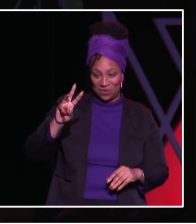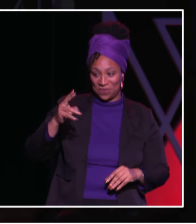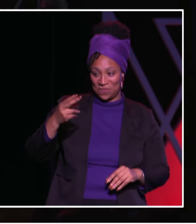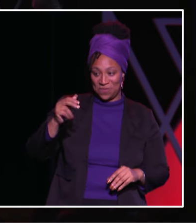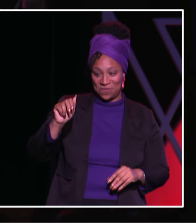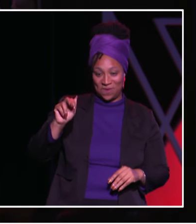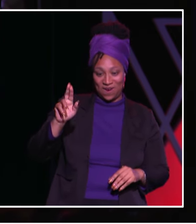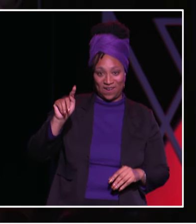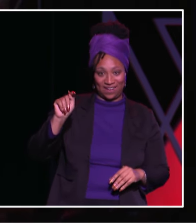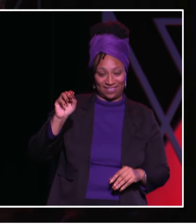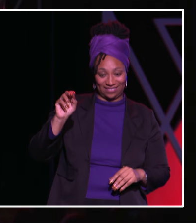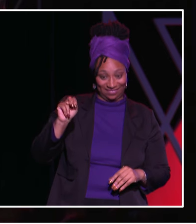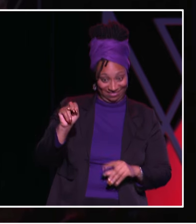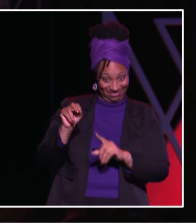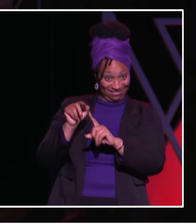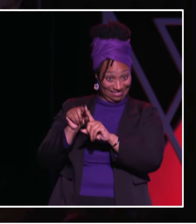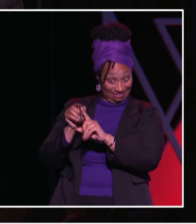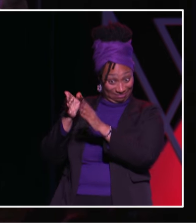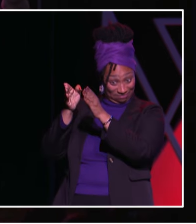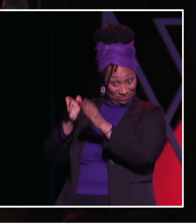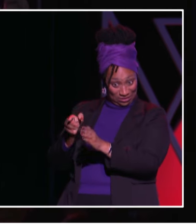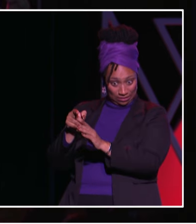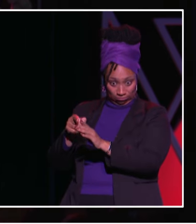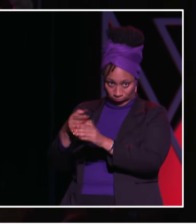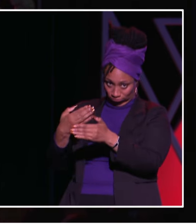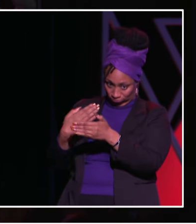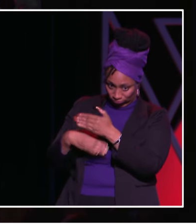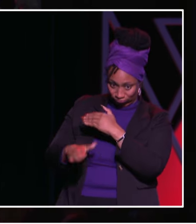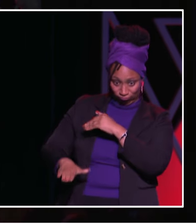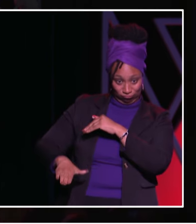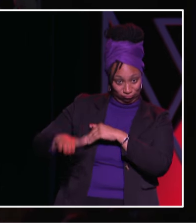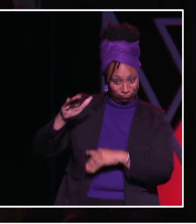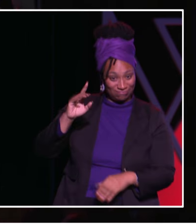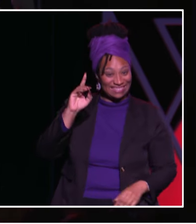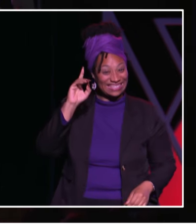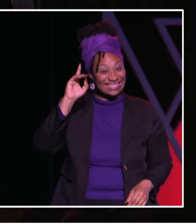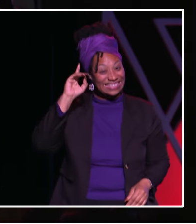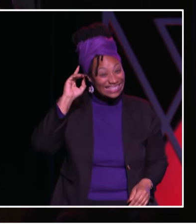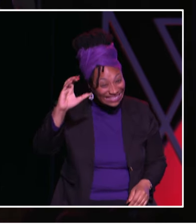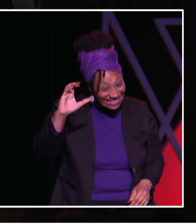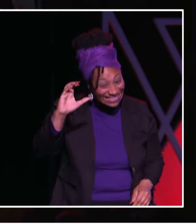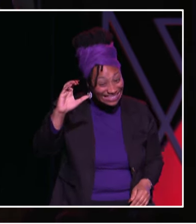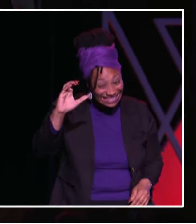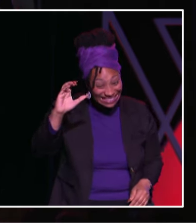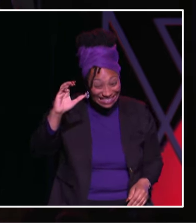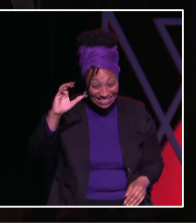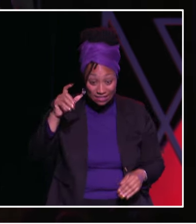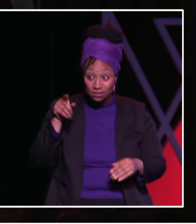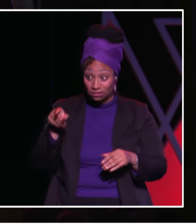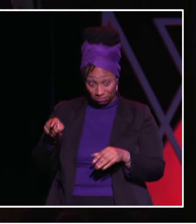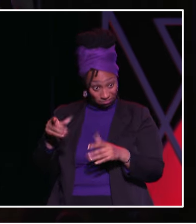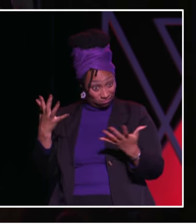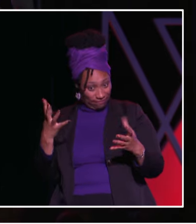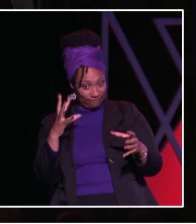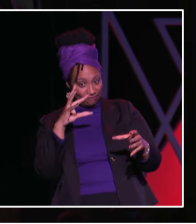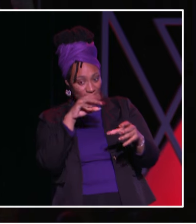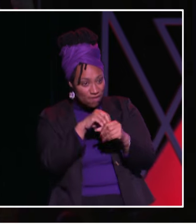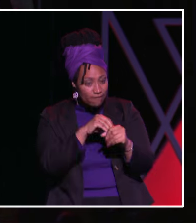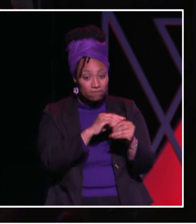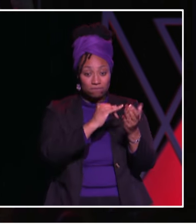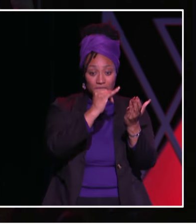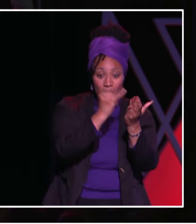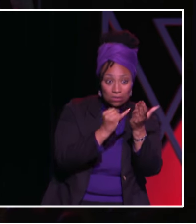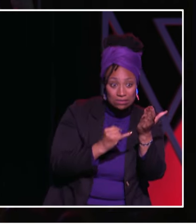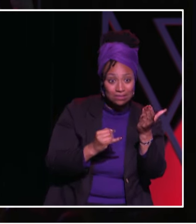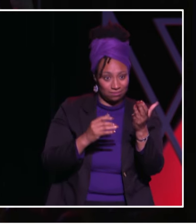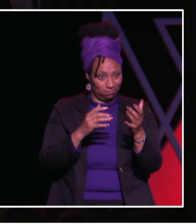Gretchen is a lifelong Washingtonian who was instrumental in expanding Art All Night,